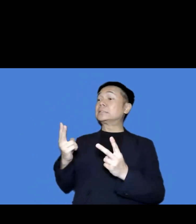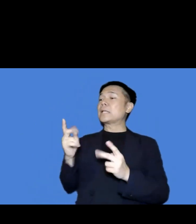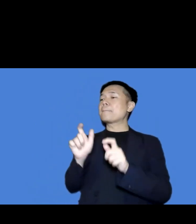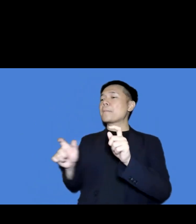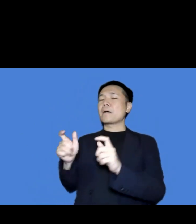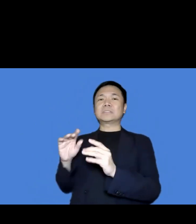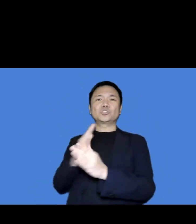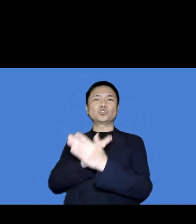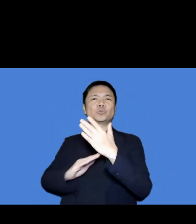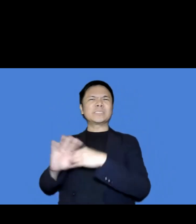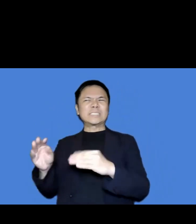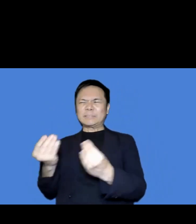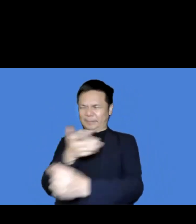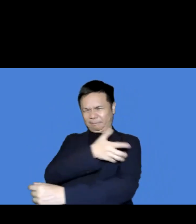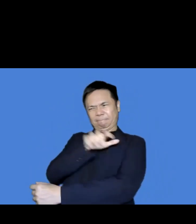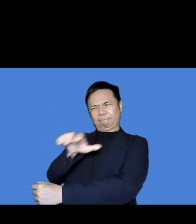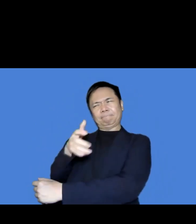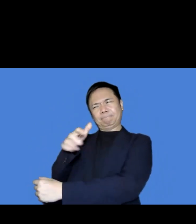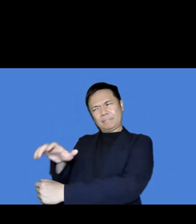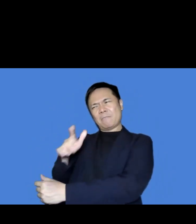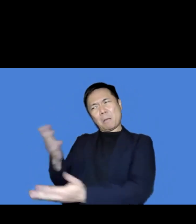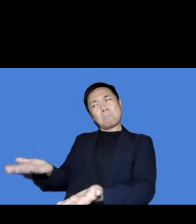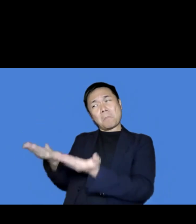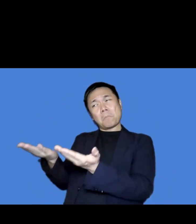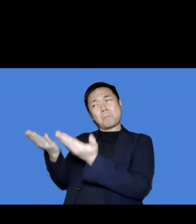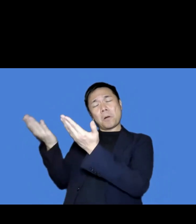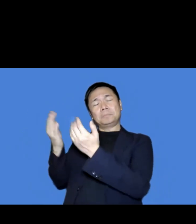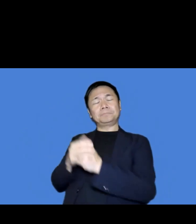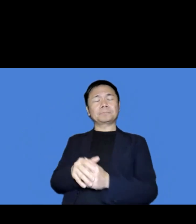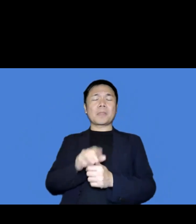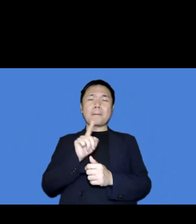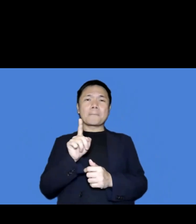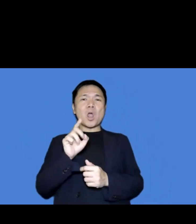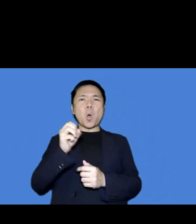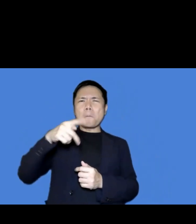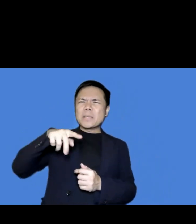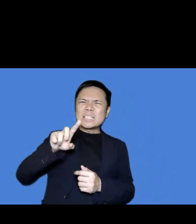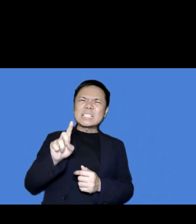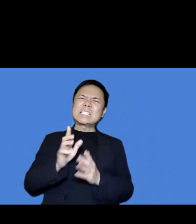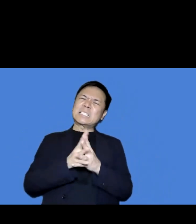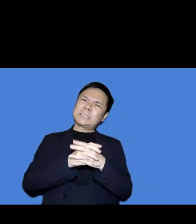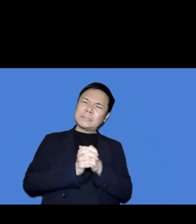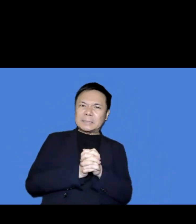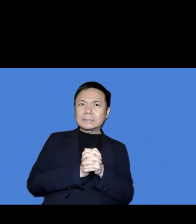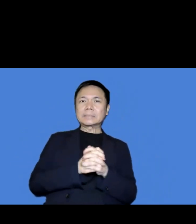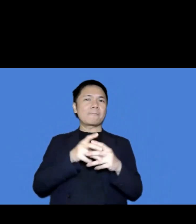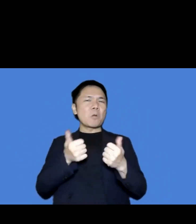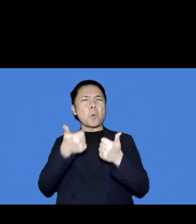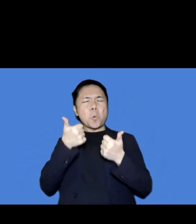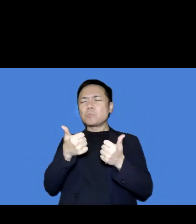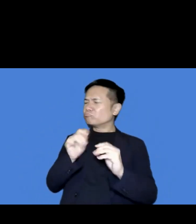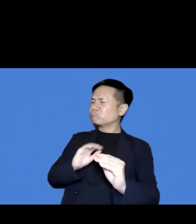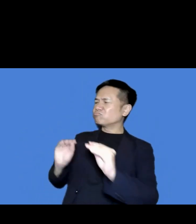less specified youth-focused agendas. Some OPTs offer capacity building programs focused